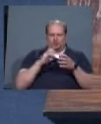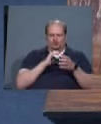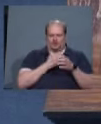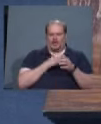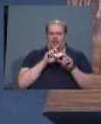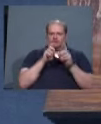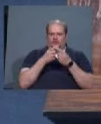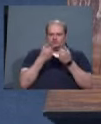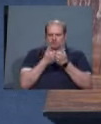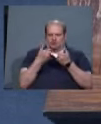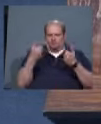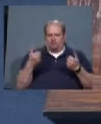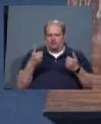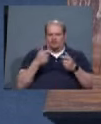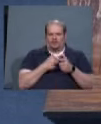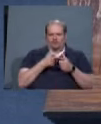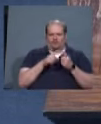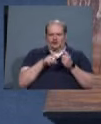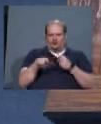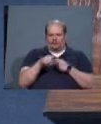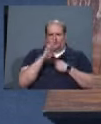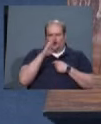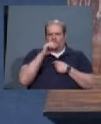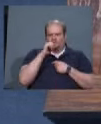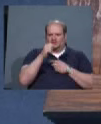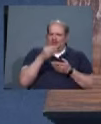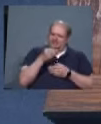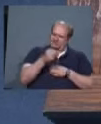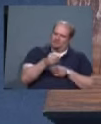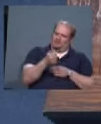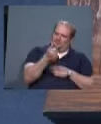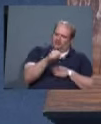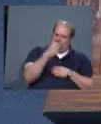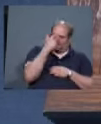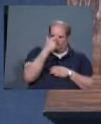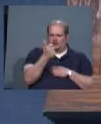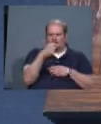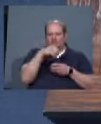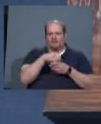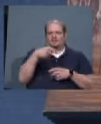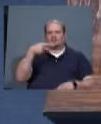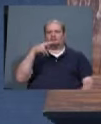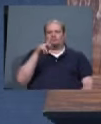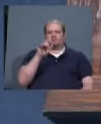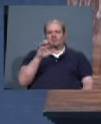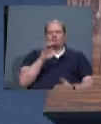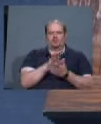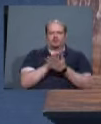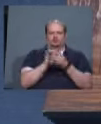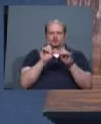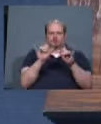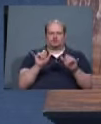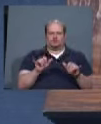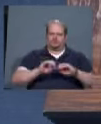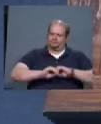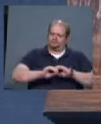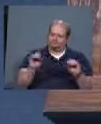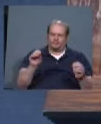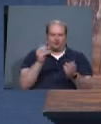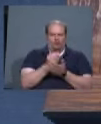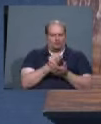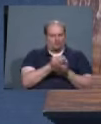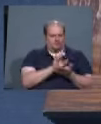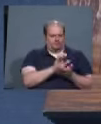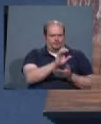district apart, and they will not put one dime in the public school system, not one.